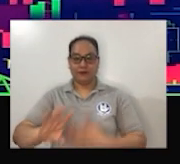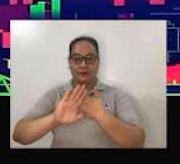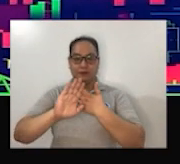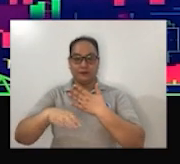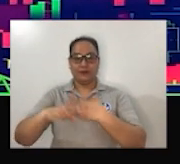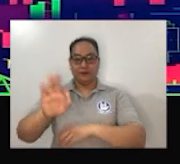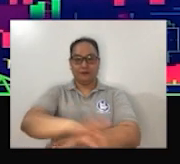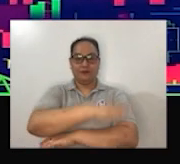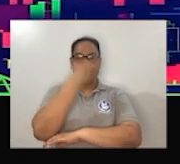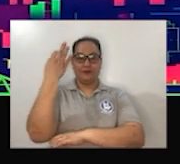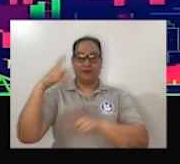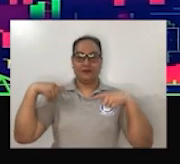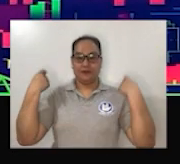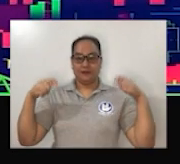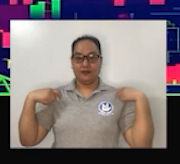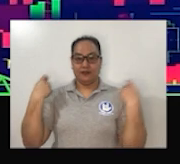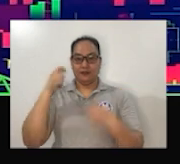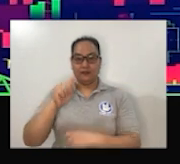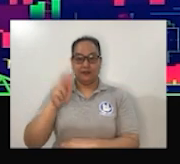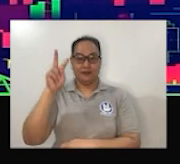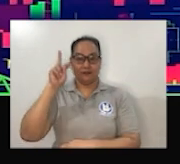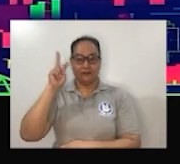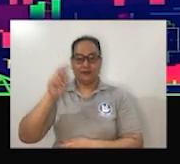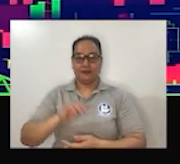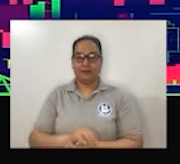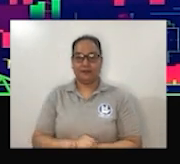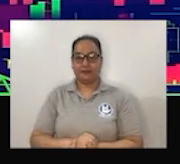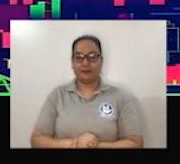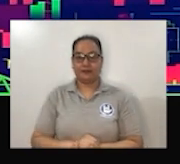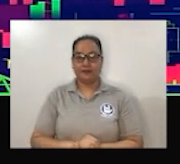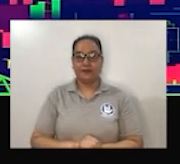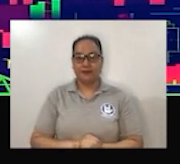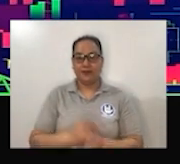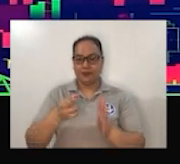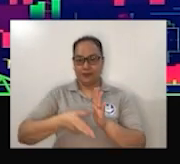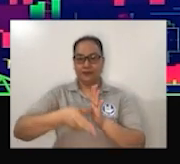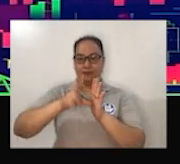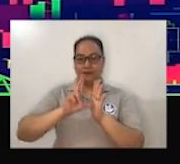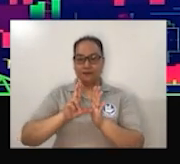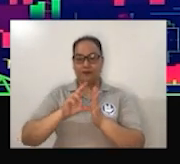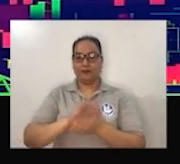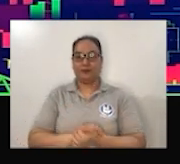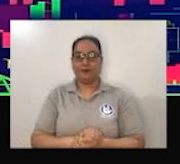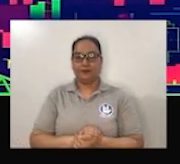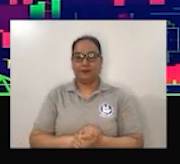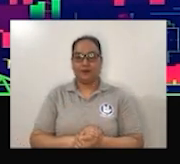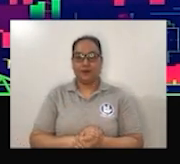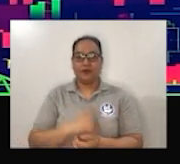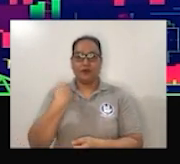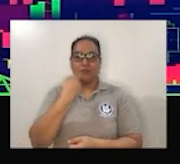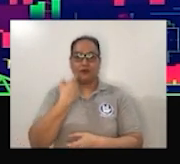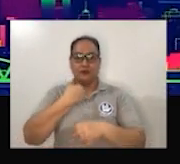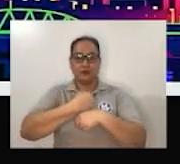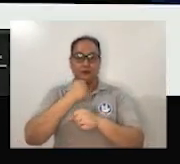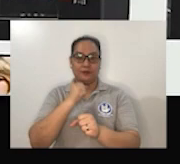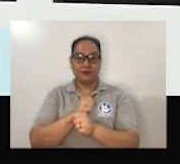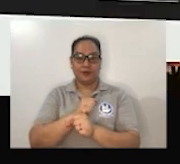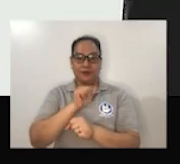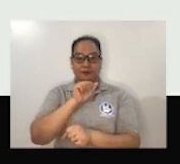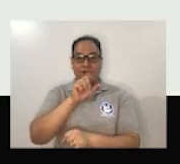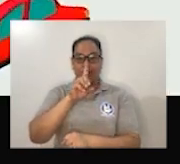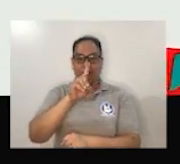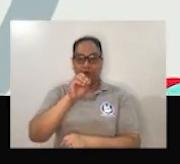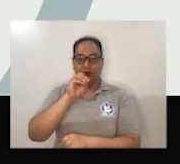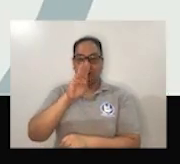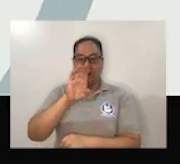Welcome back to Fernandino Tints TV. Let's have a quick recap. Who made Adobe